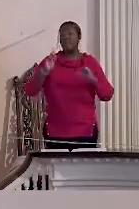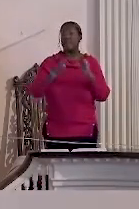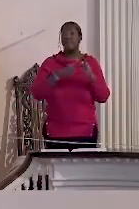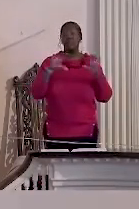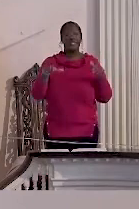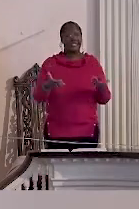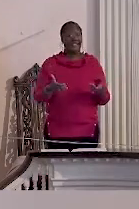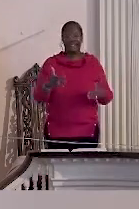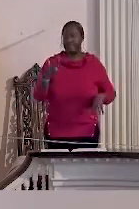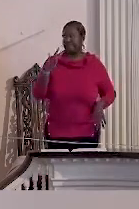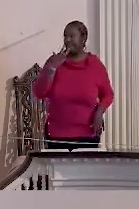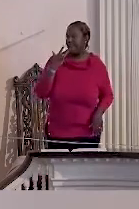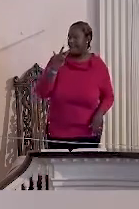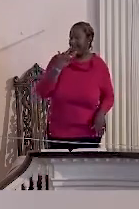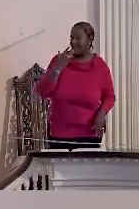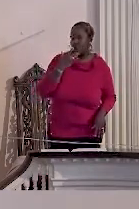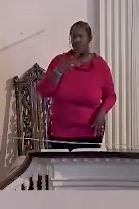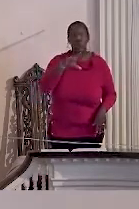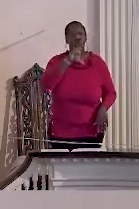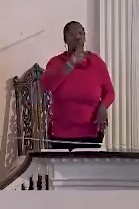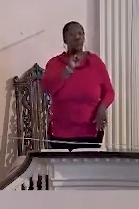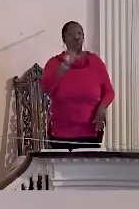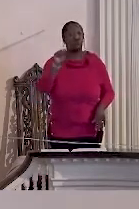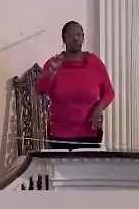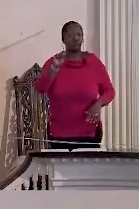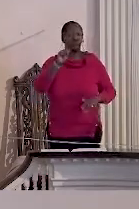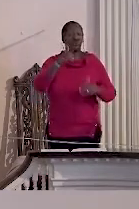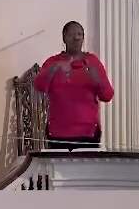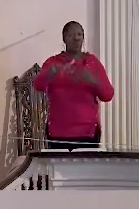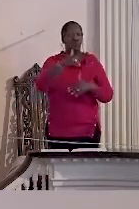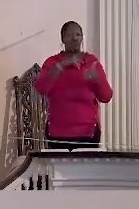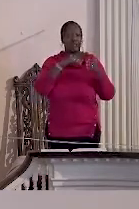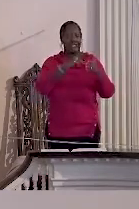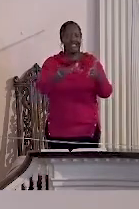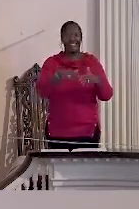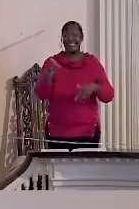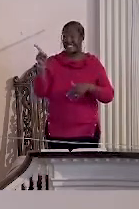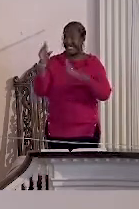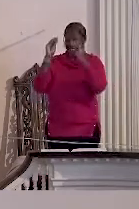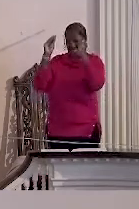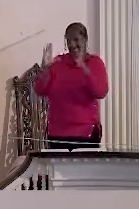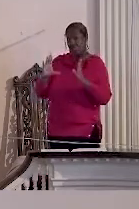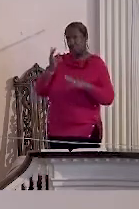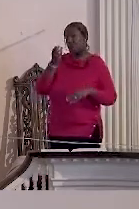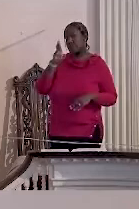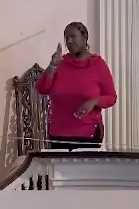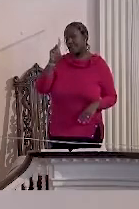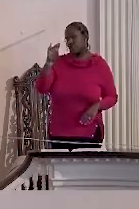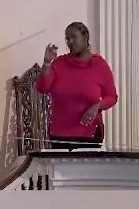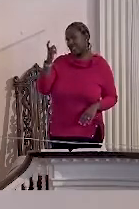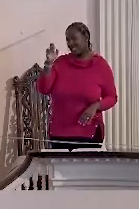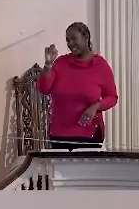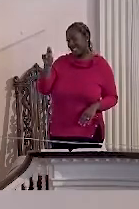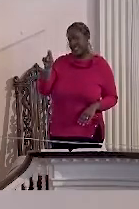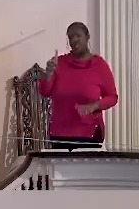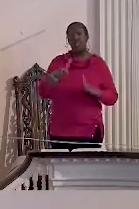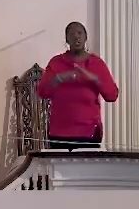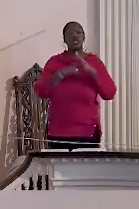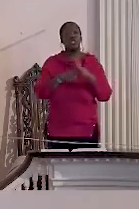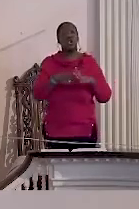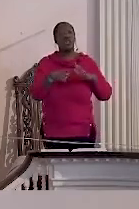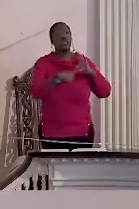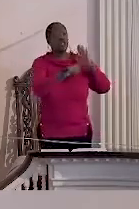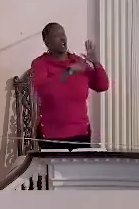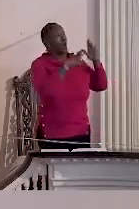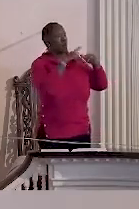his favorite, social studies. His teacher, Mr. James Dixon, began showing lots of